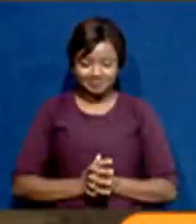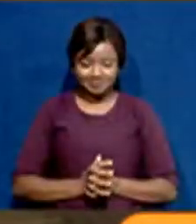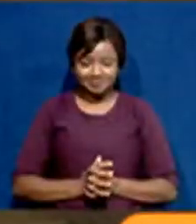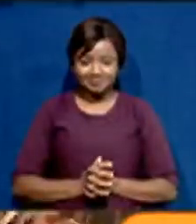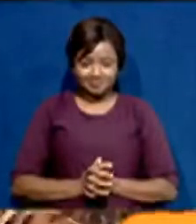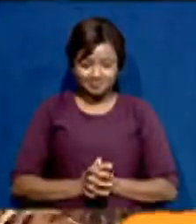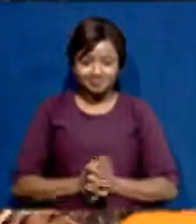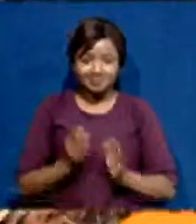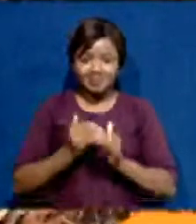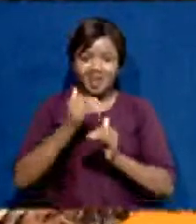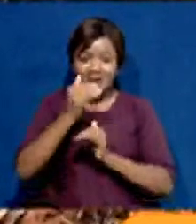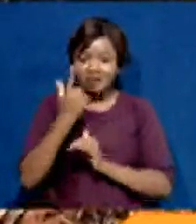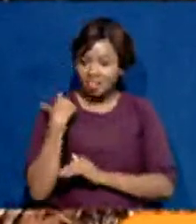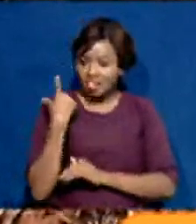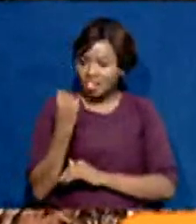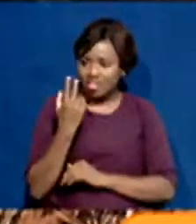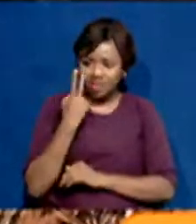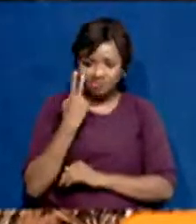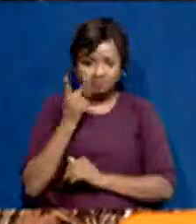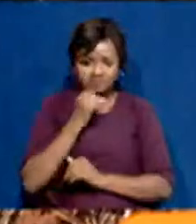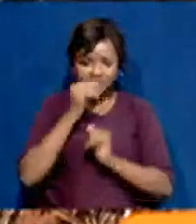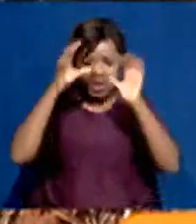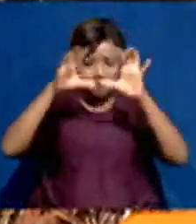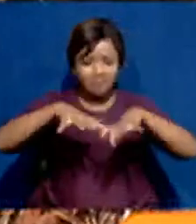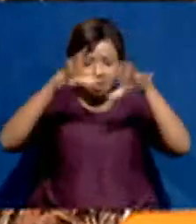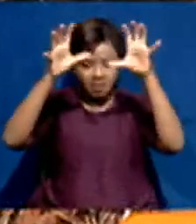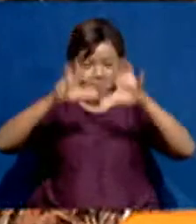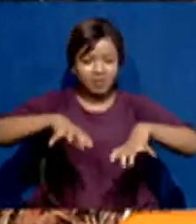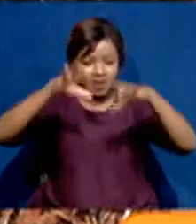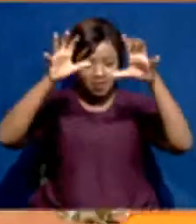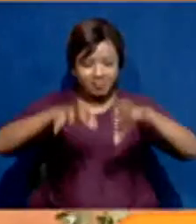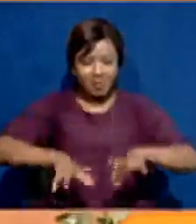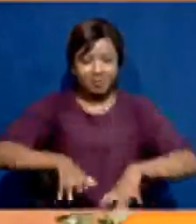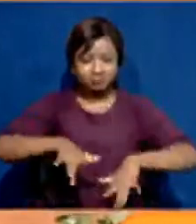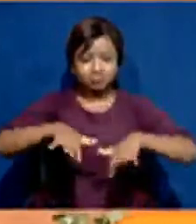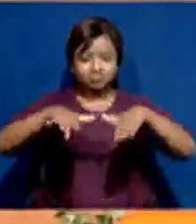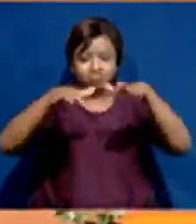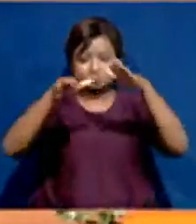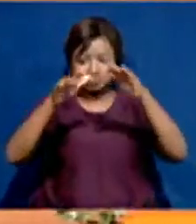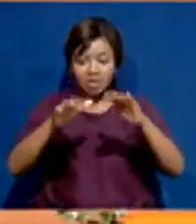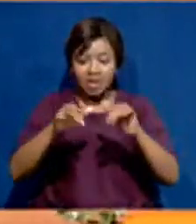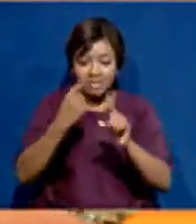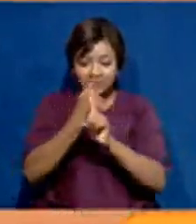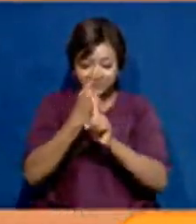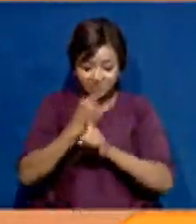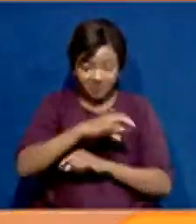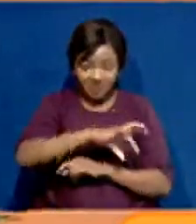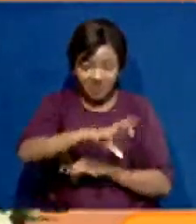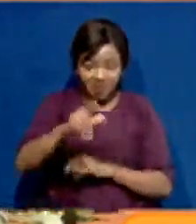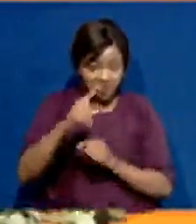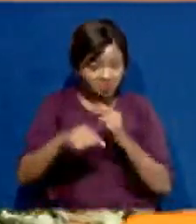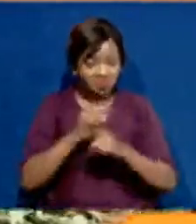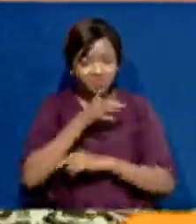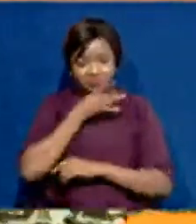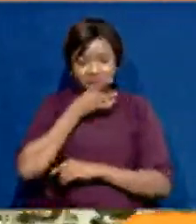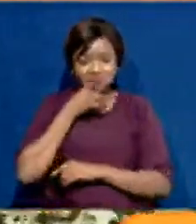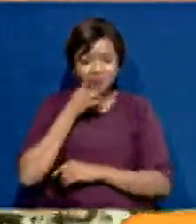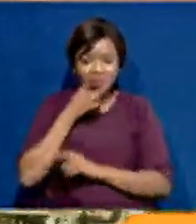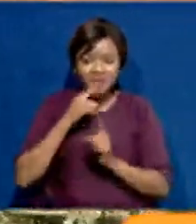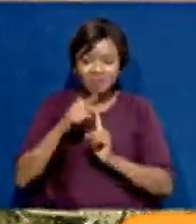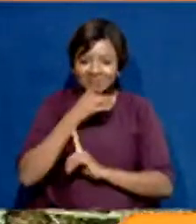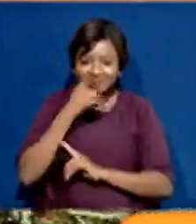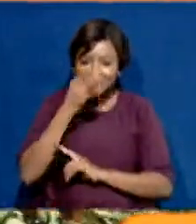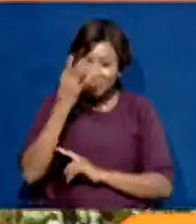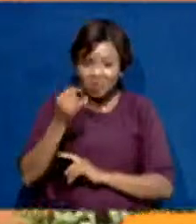Even after the recent heavy rains that drenched most parts of the country, some counties are still dry, not sure when